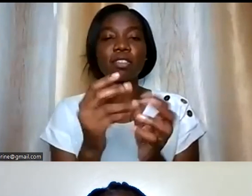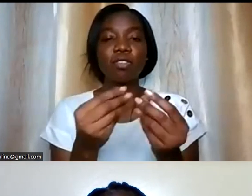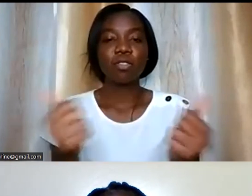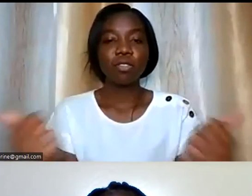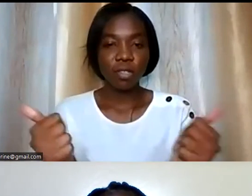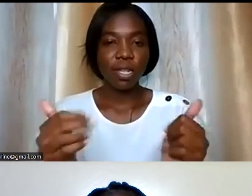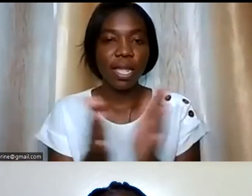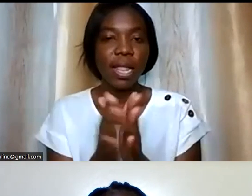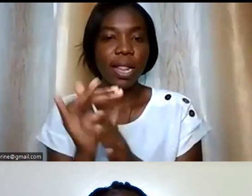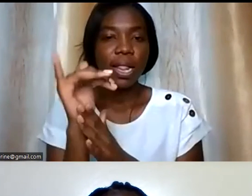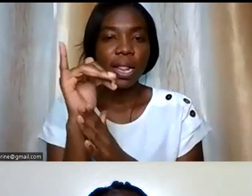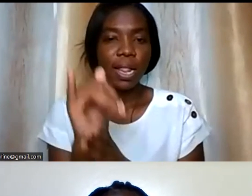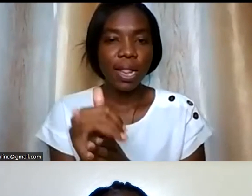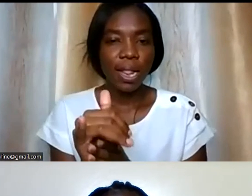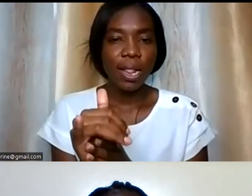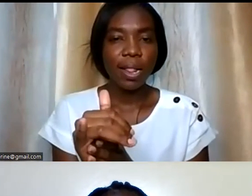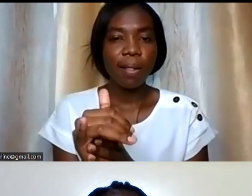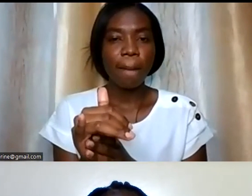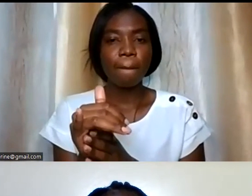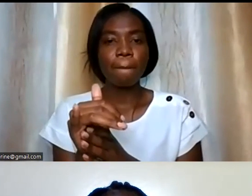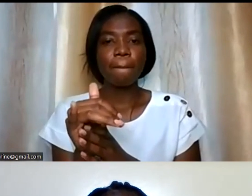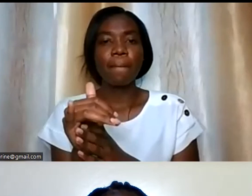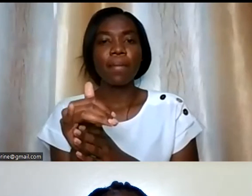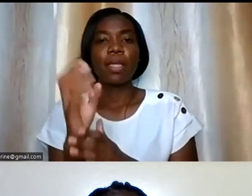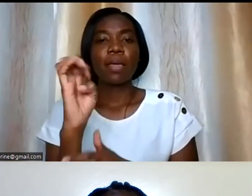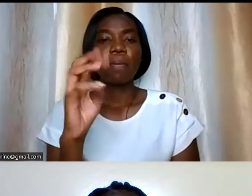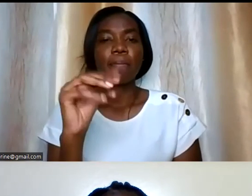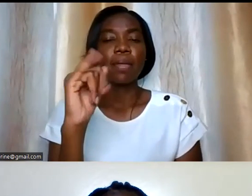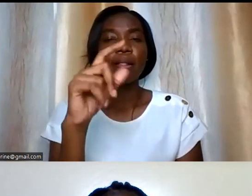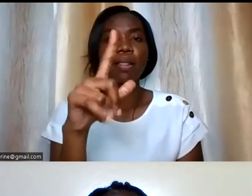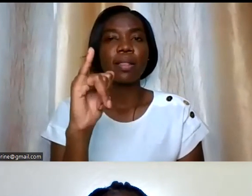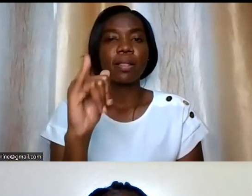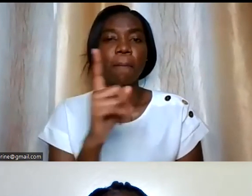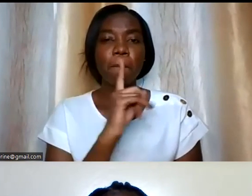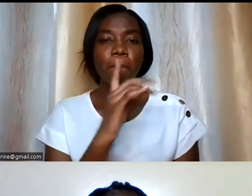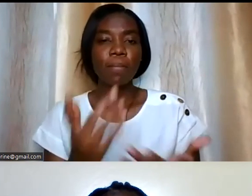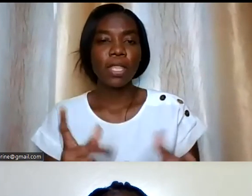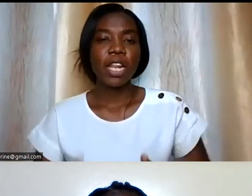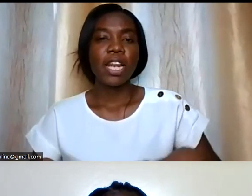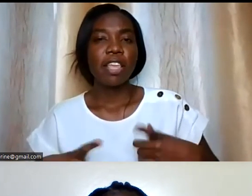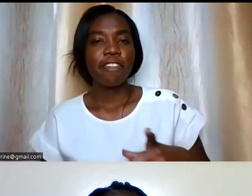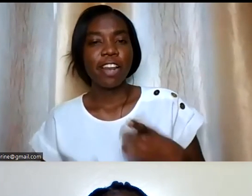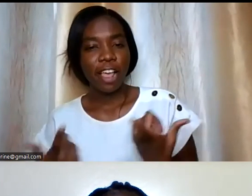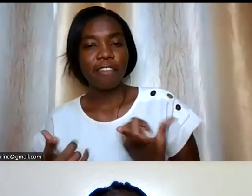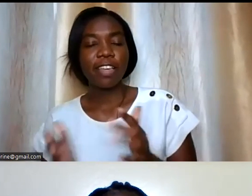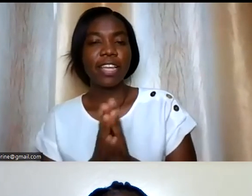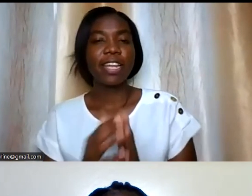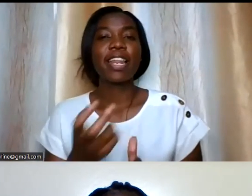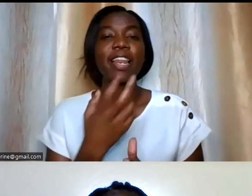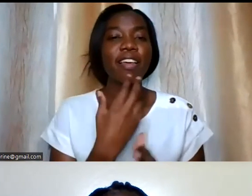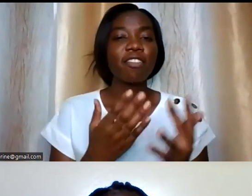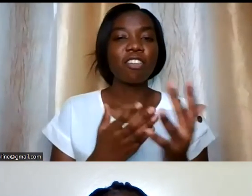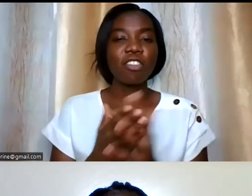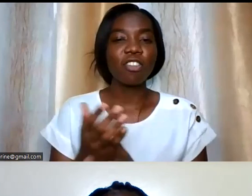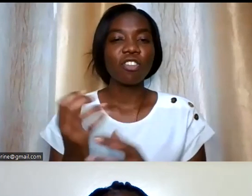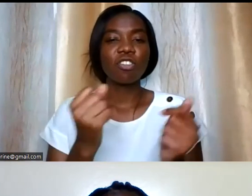more, as Emily said, live life, love life, and laugh through the storms. Thank you so much, and